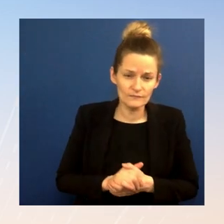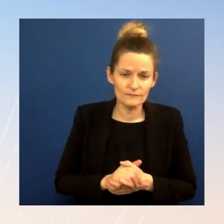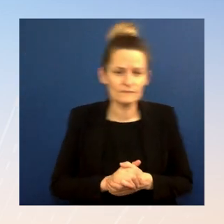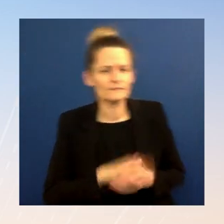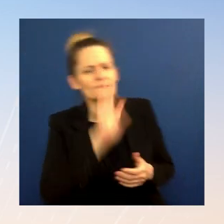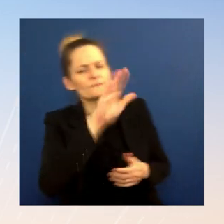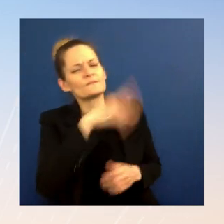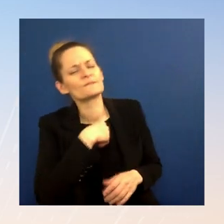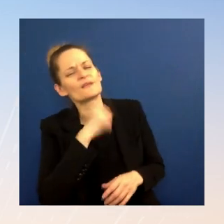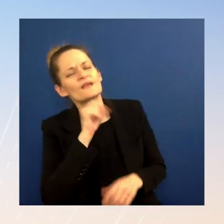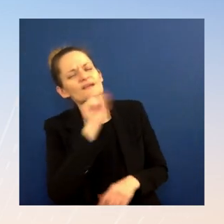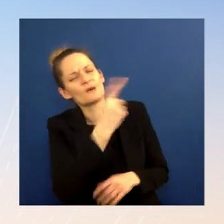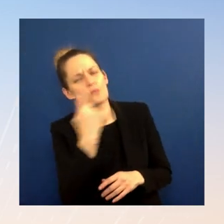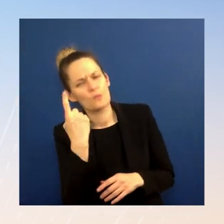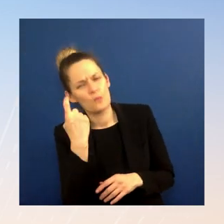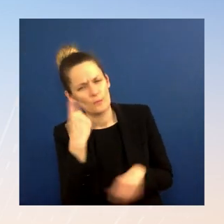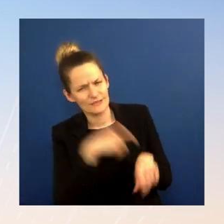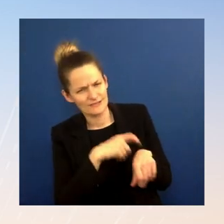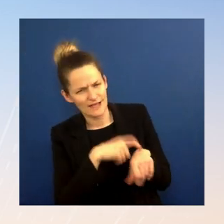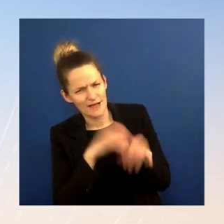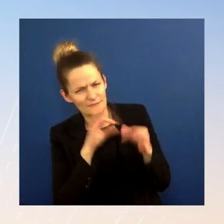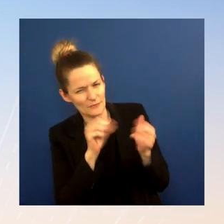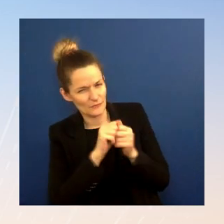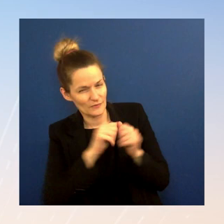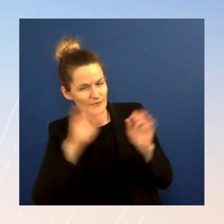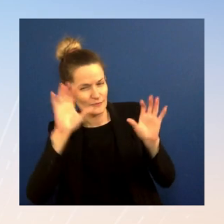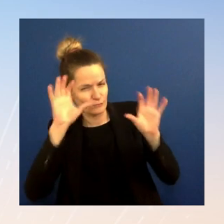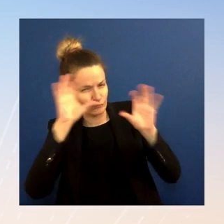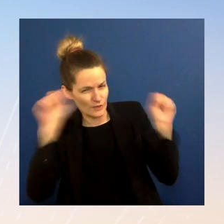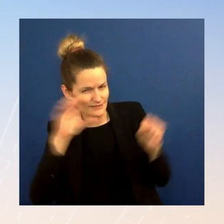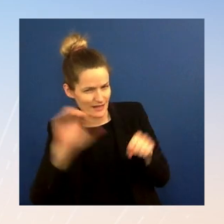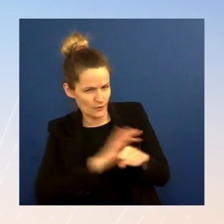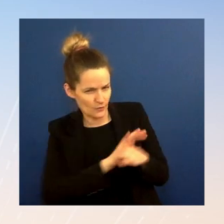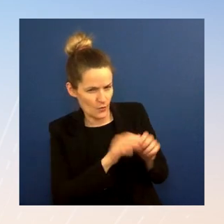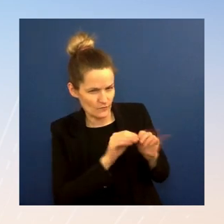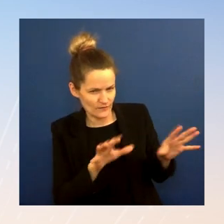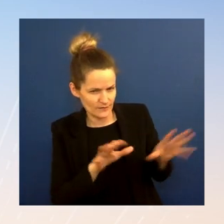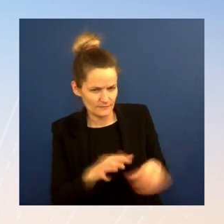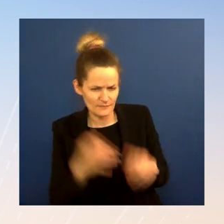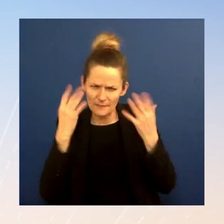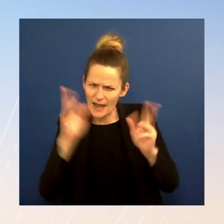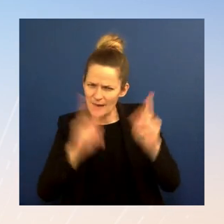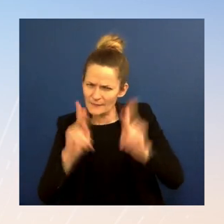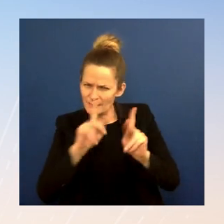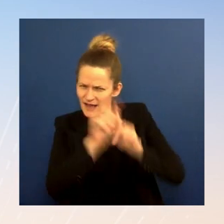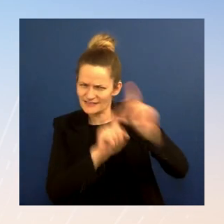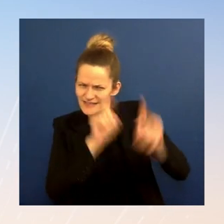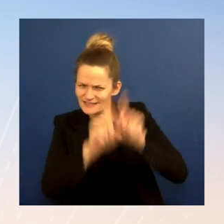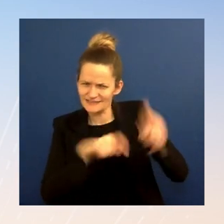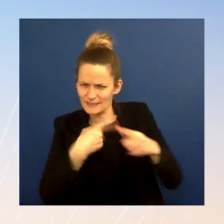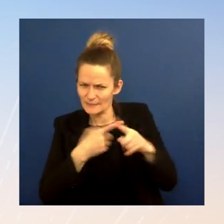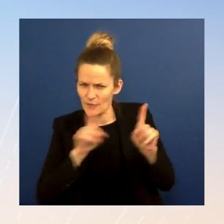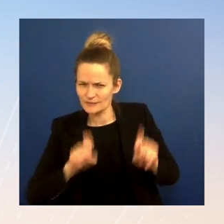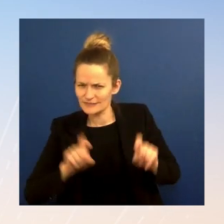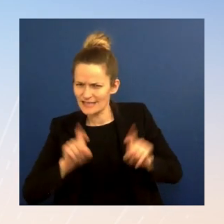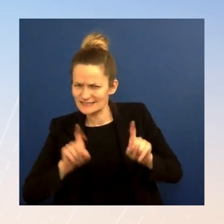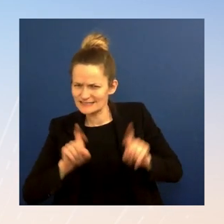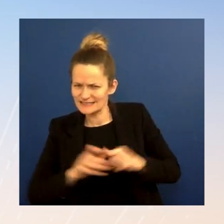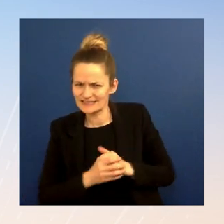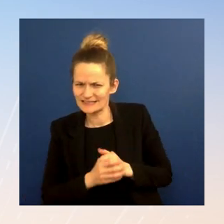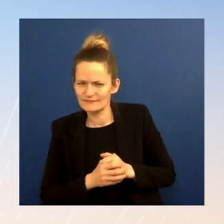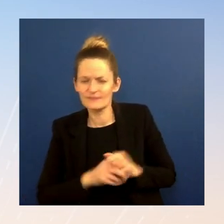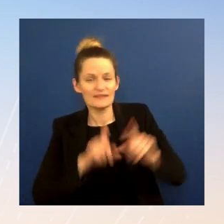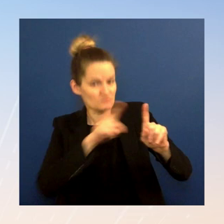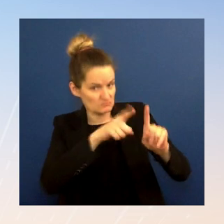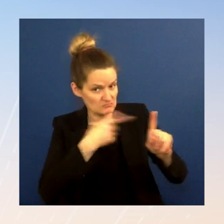COVID. A lot of the questions are focused on testing, which you're pretty clear that the testing cadence is not changing.